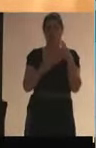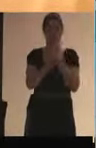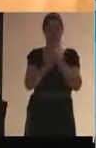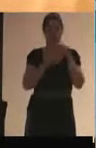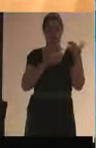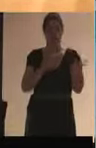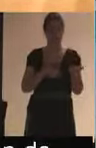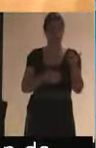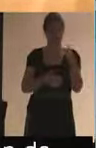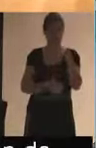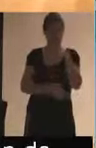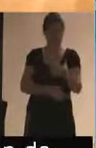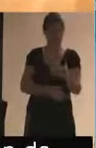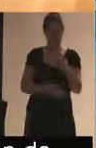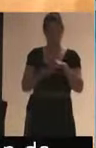autonomy.